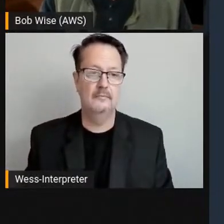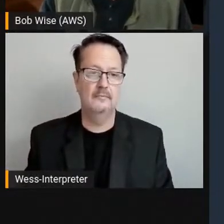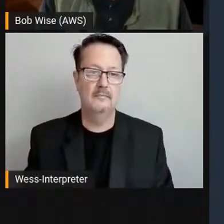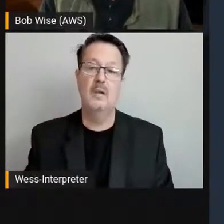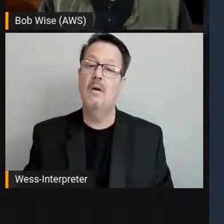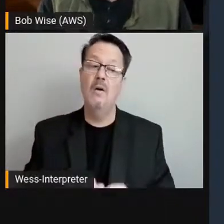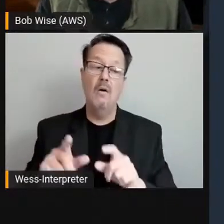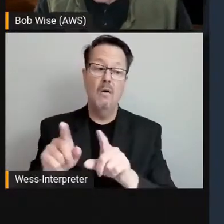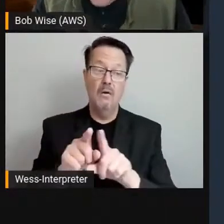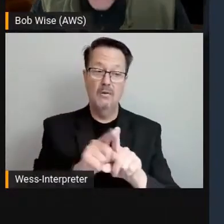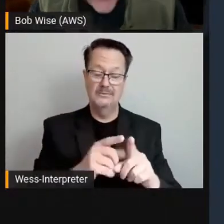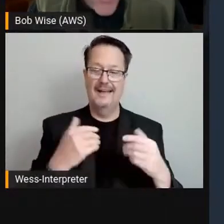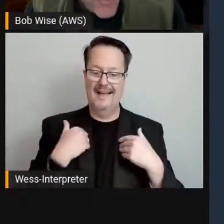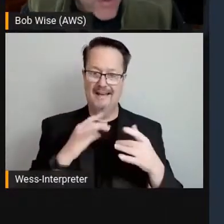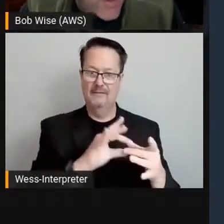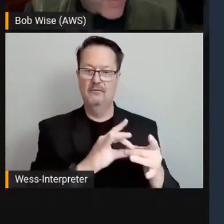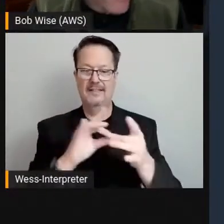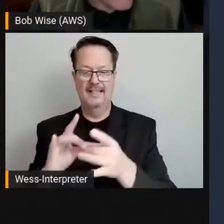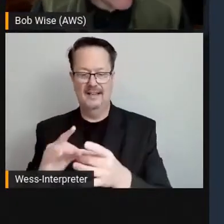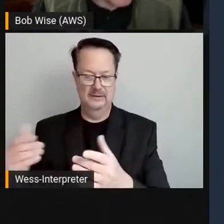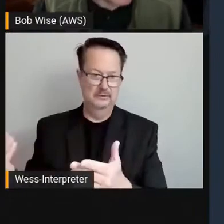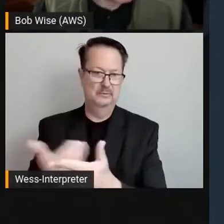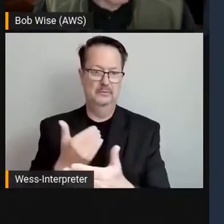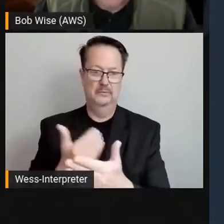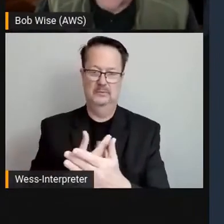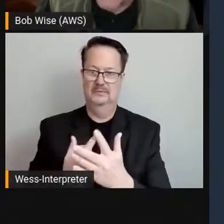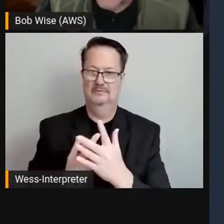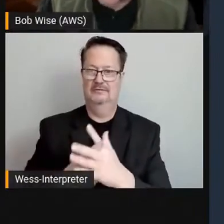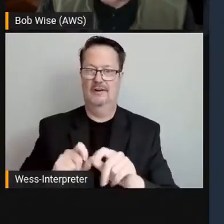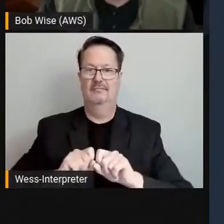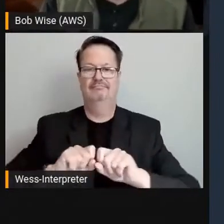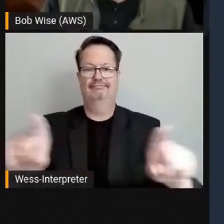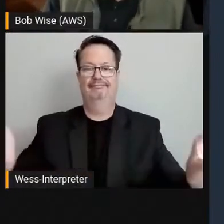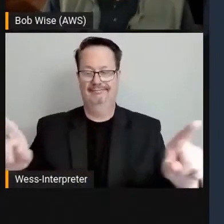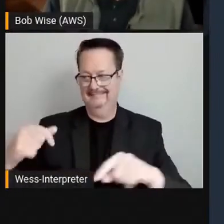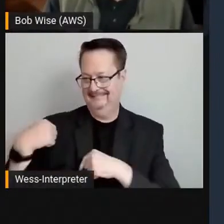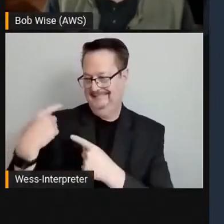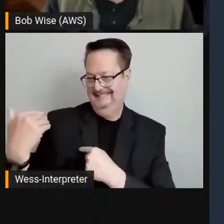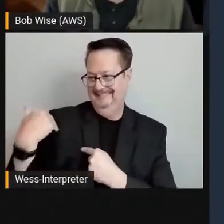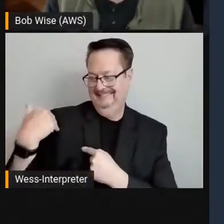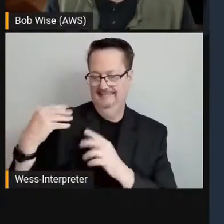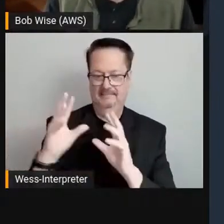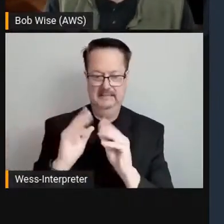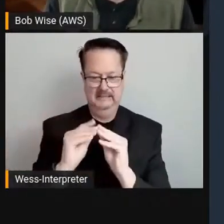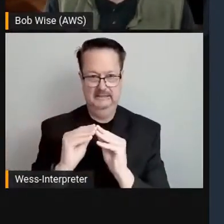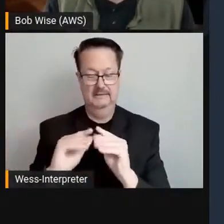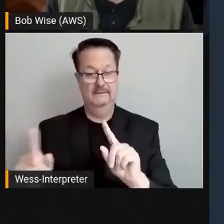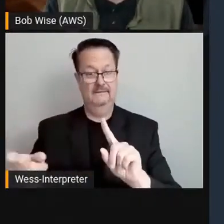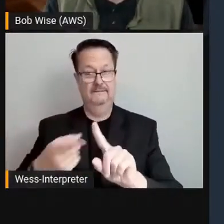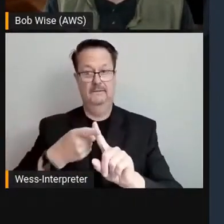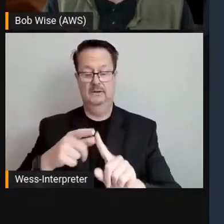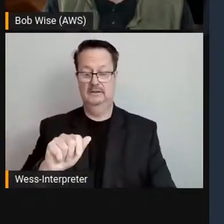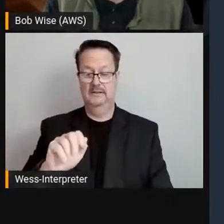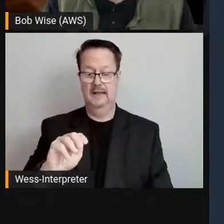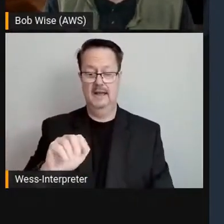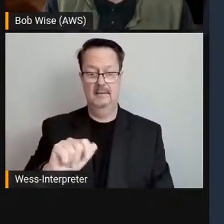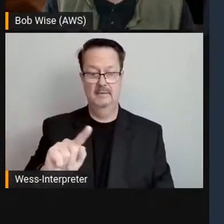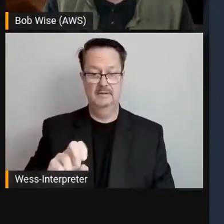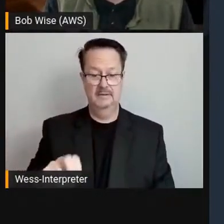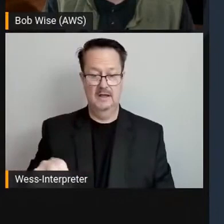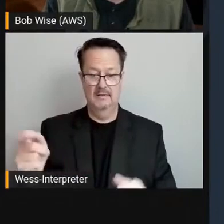We also have some related launches to talk about since we last met. First up, Amazon Managed Service